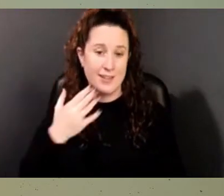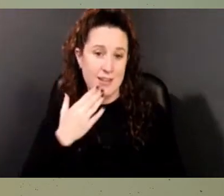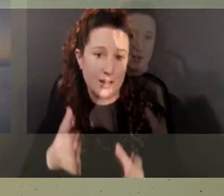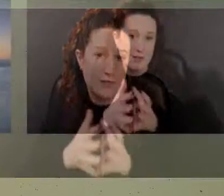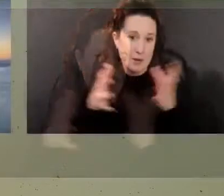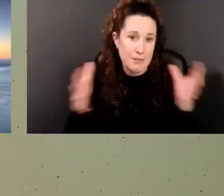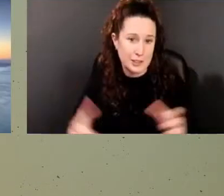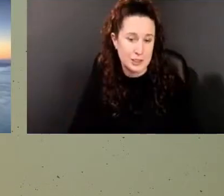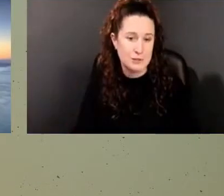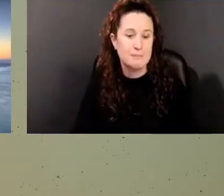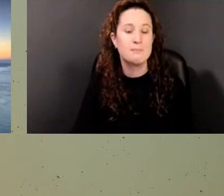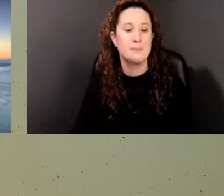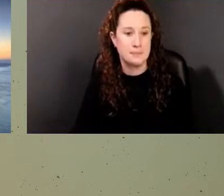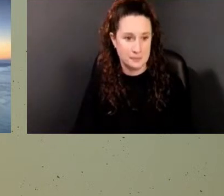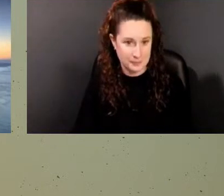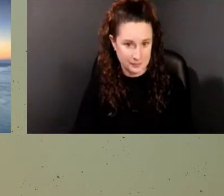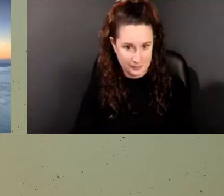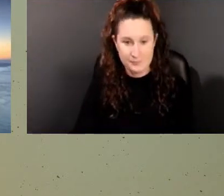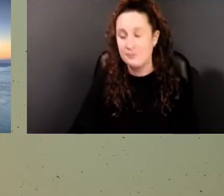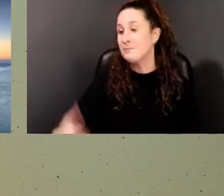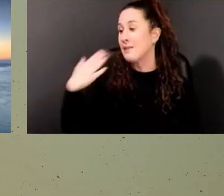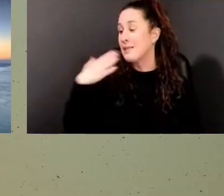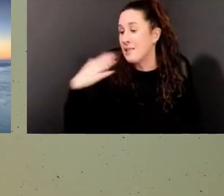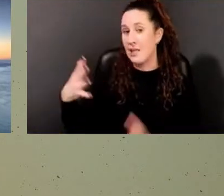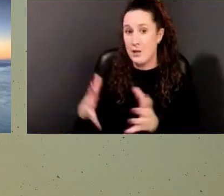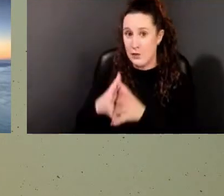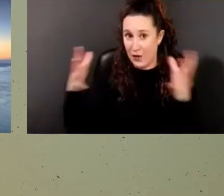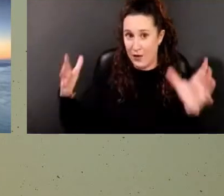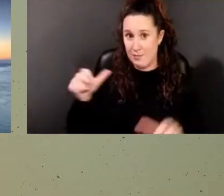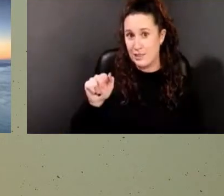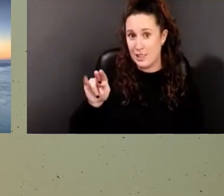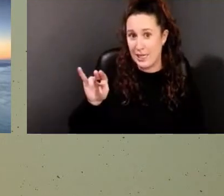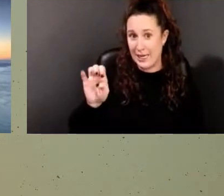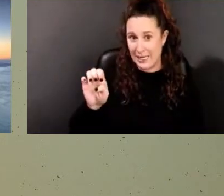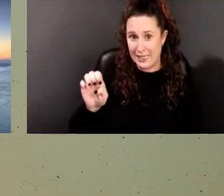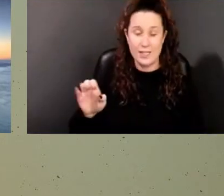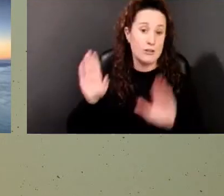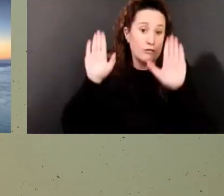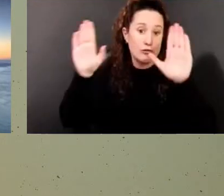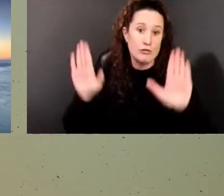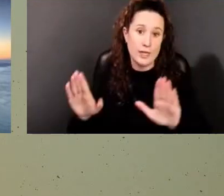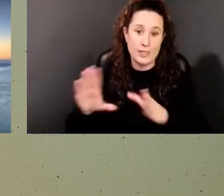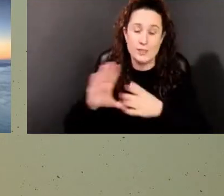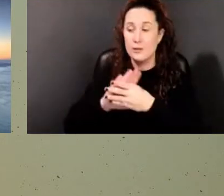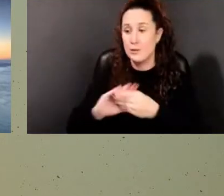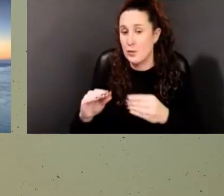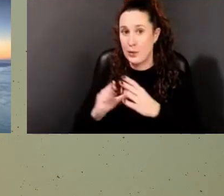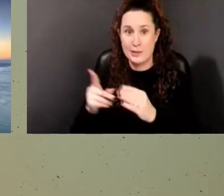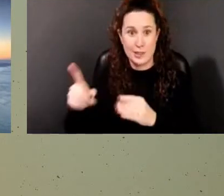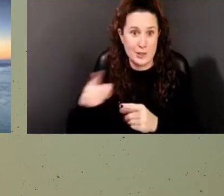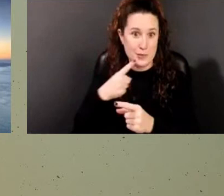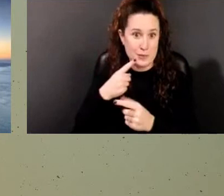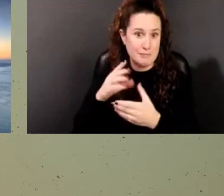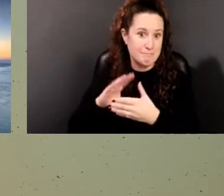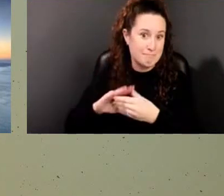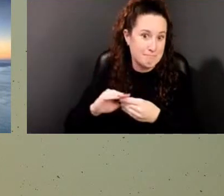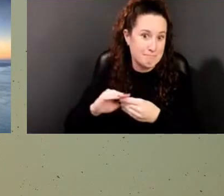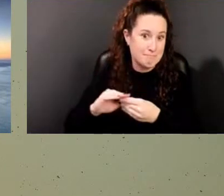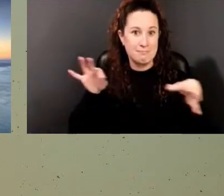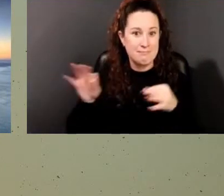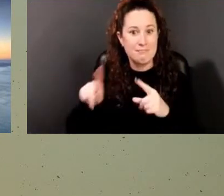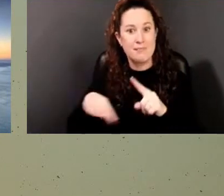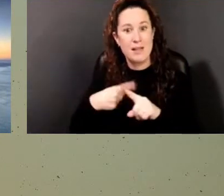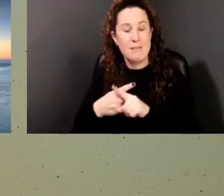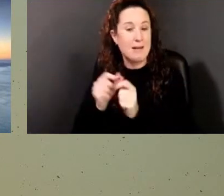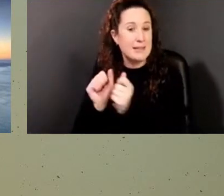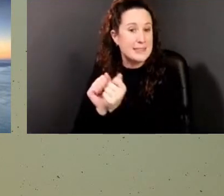Thank you very much, Annie. Fantastic, really great stories of those enslaved people and tenant